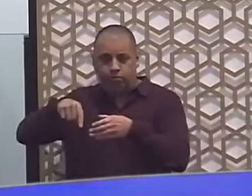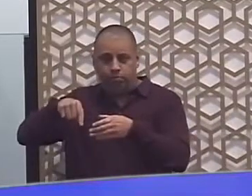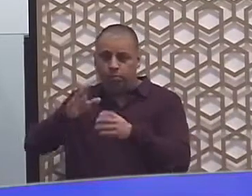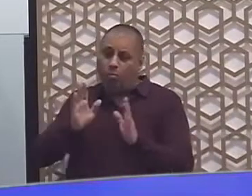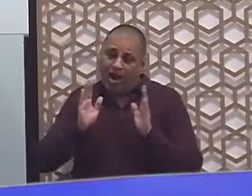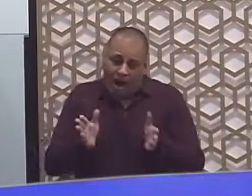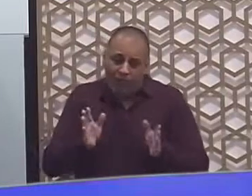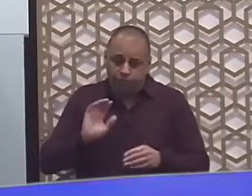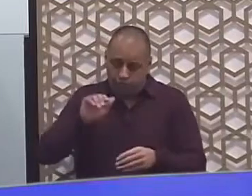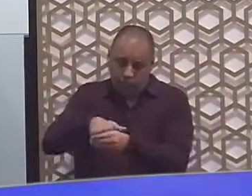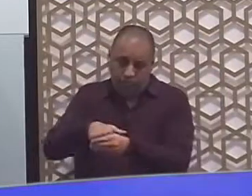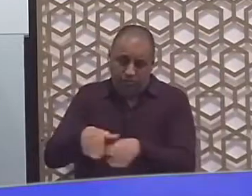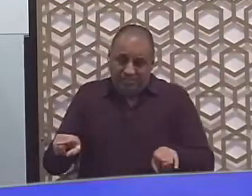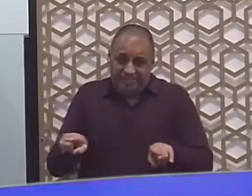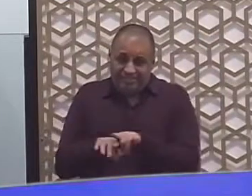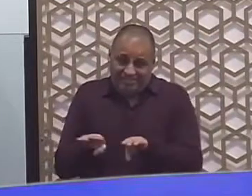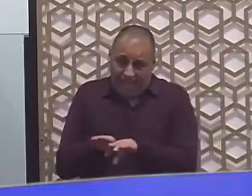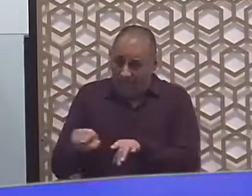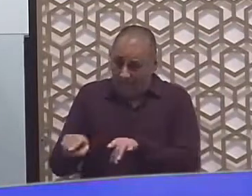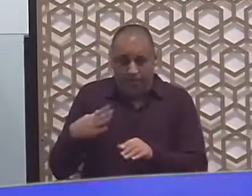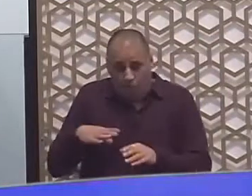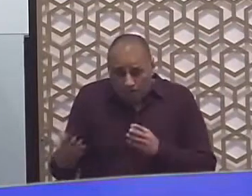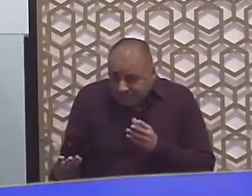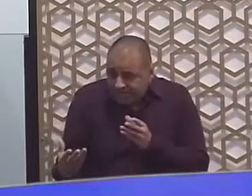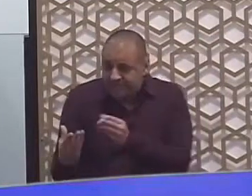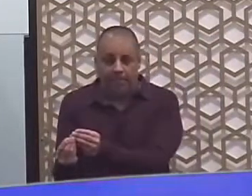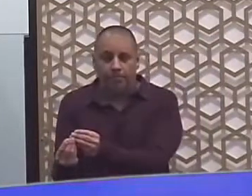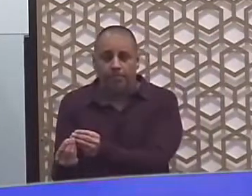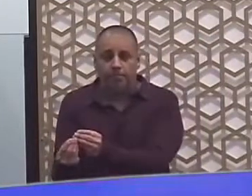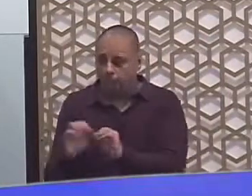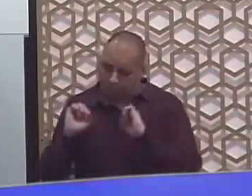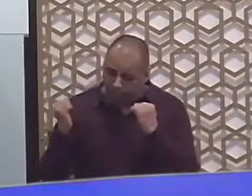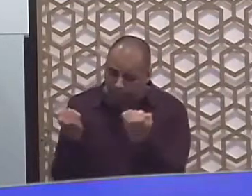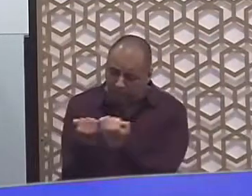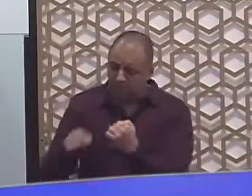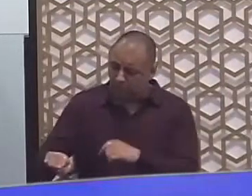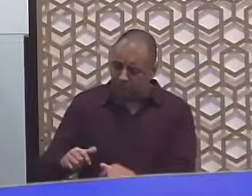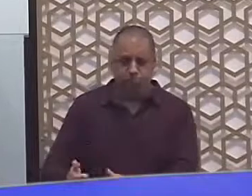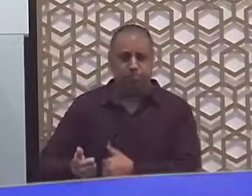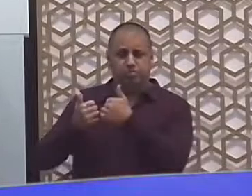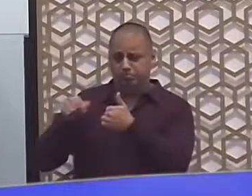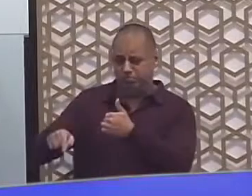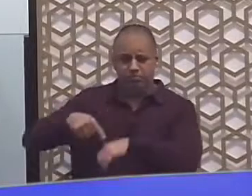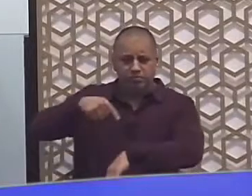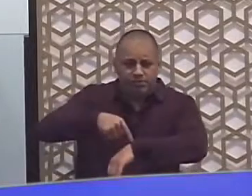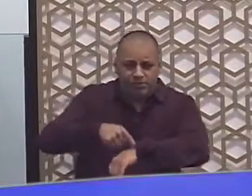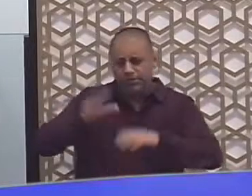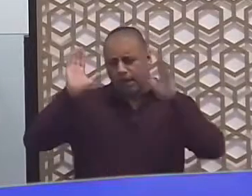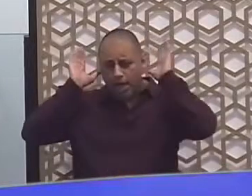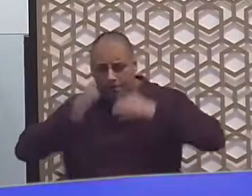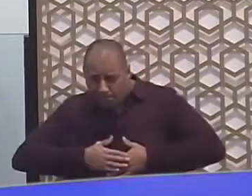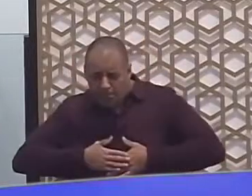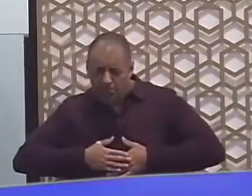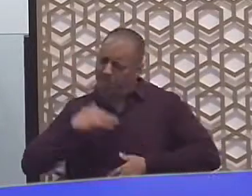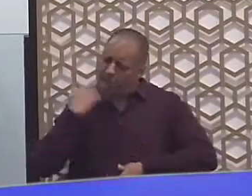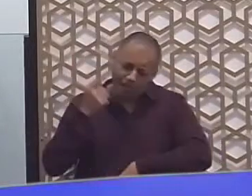to make us a part of them. And this is a group of people that are upon their salah on time, every time.